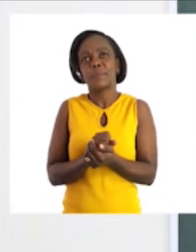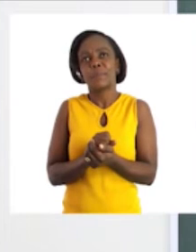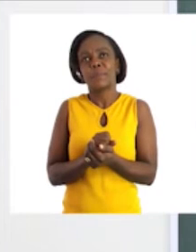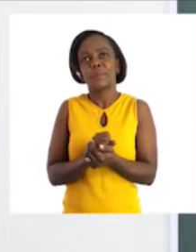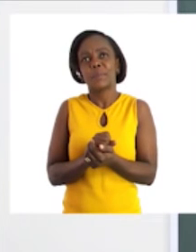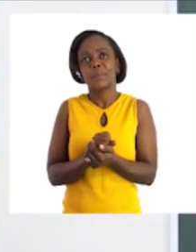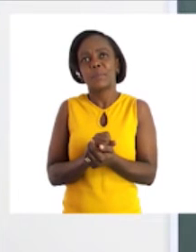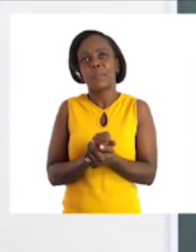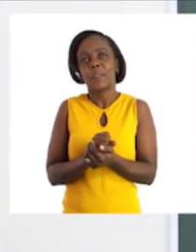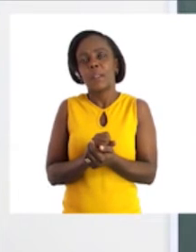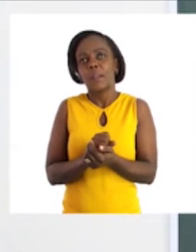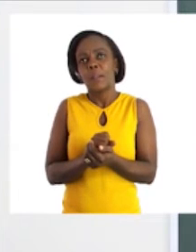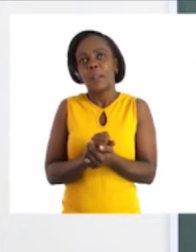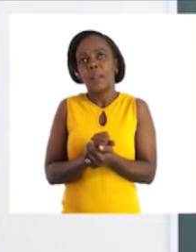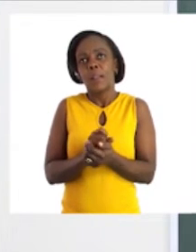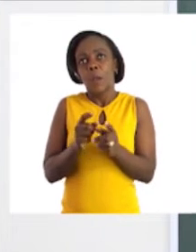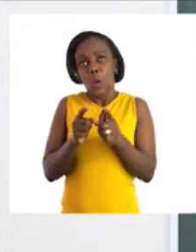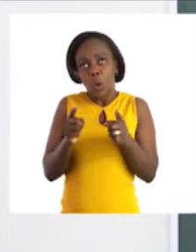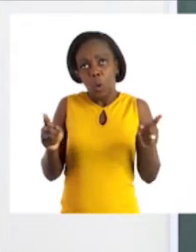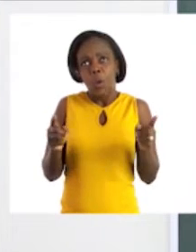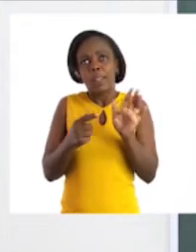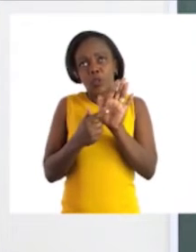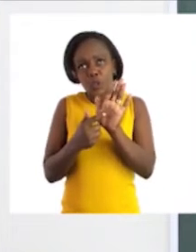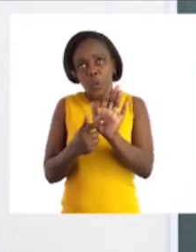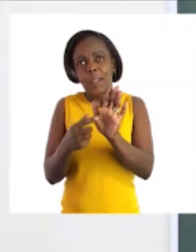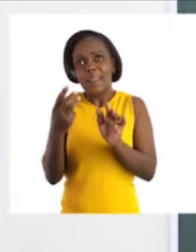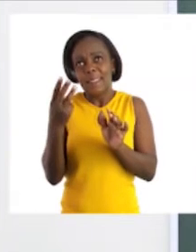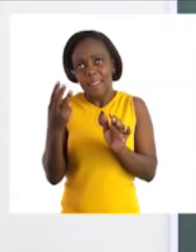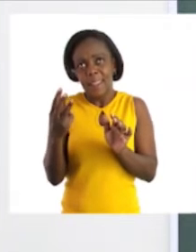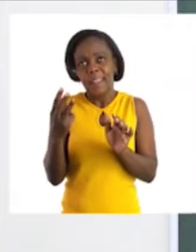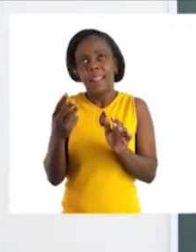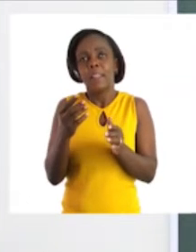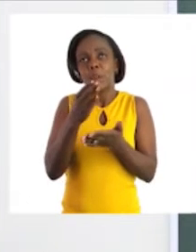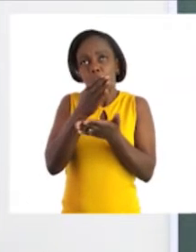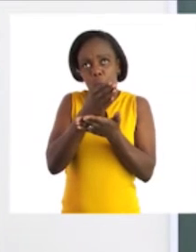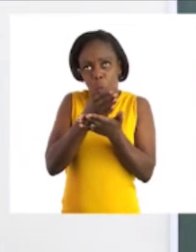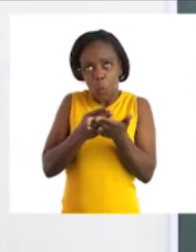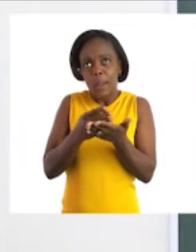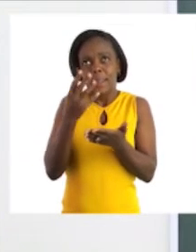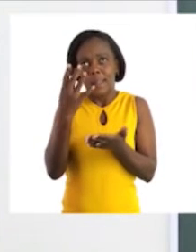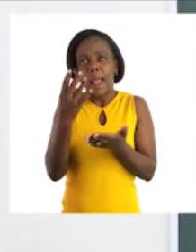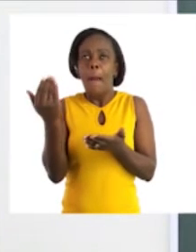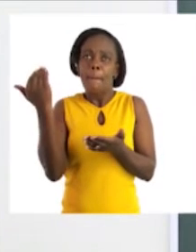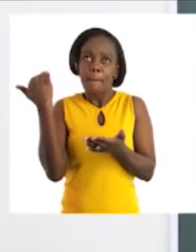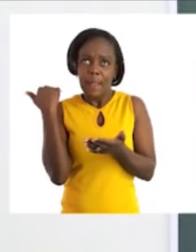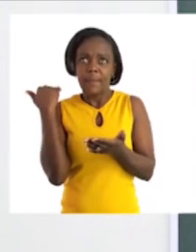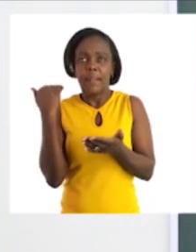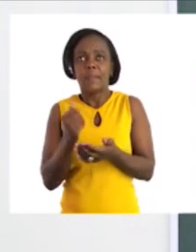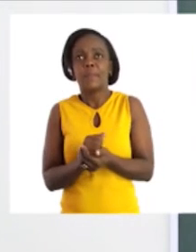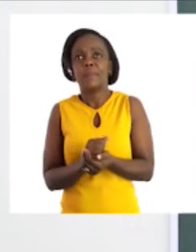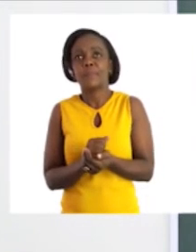it is on 3, we say quarter past. Now I'm bringing it closer. Maybe it is